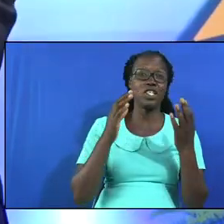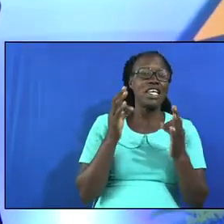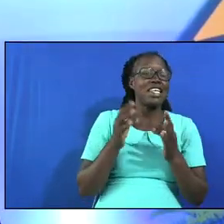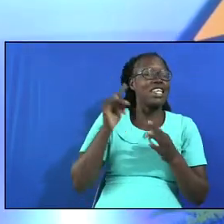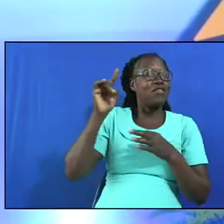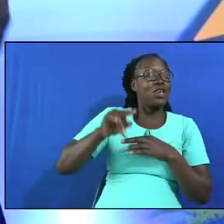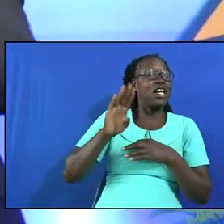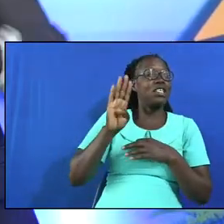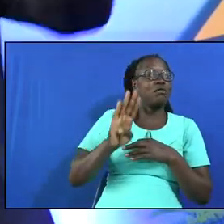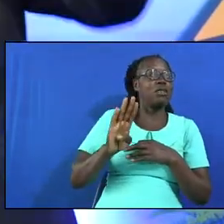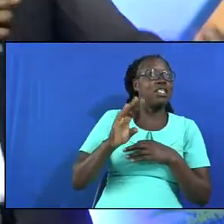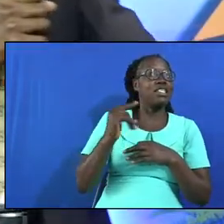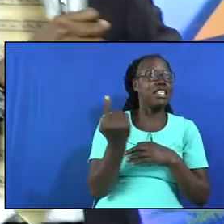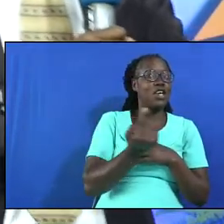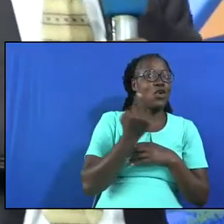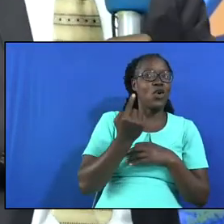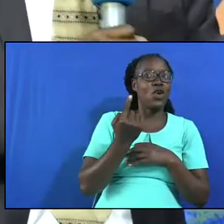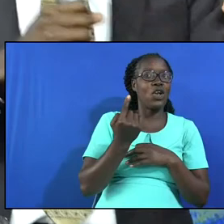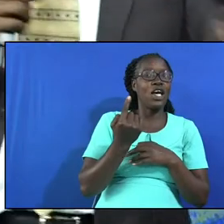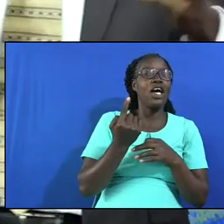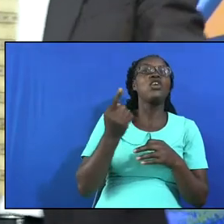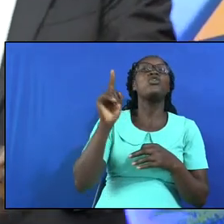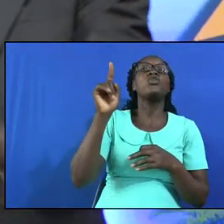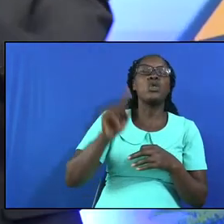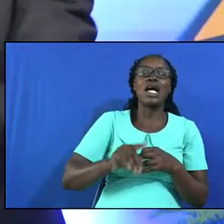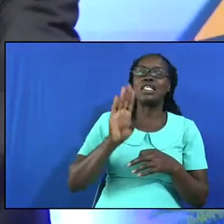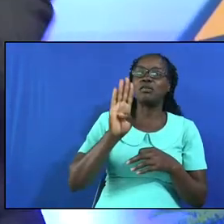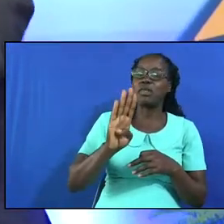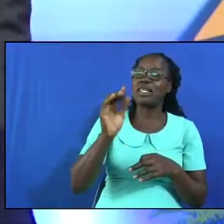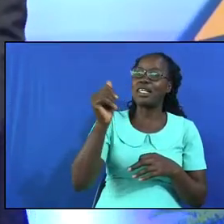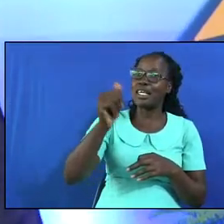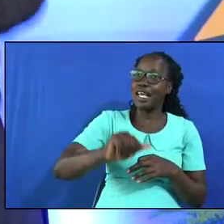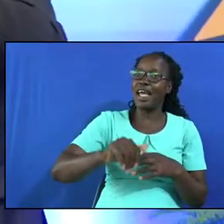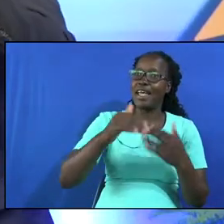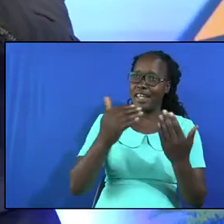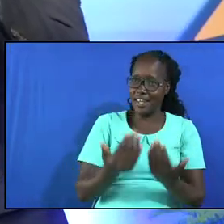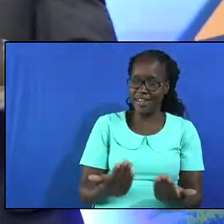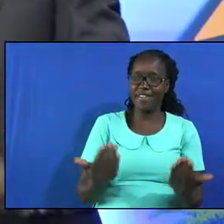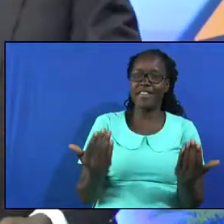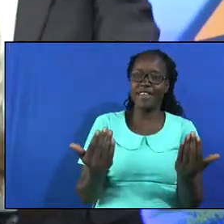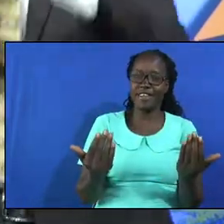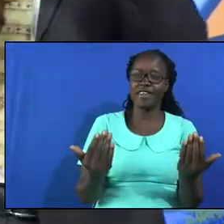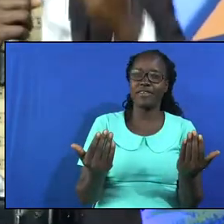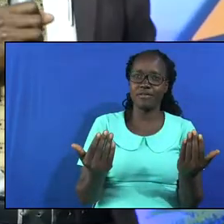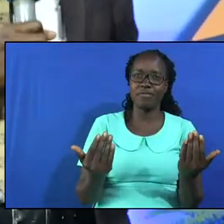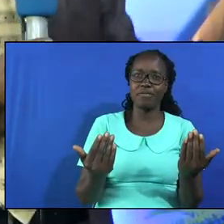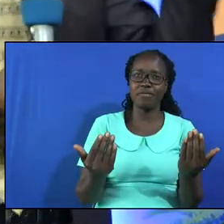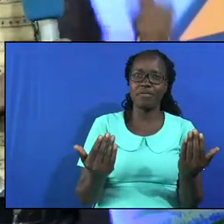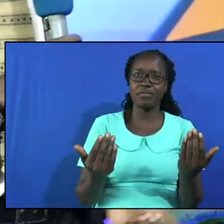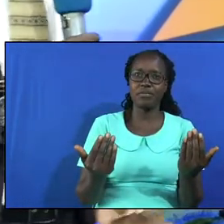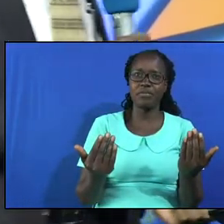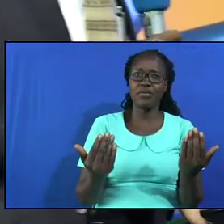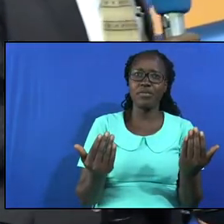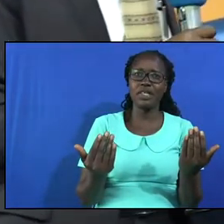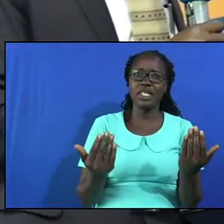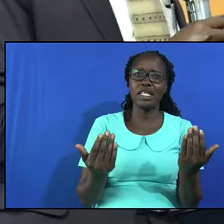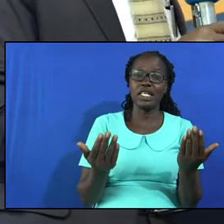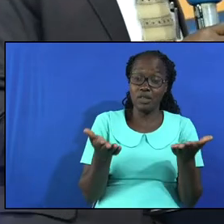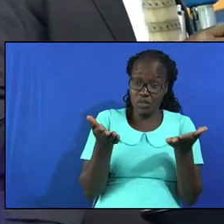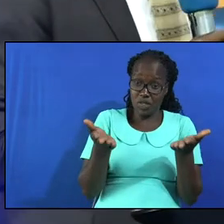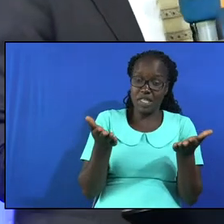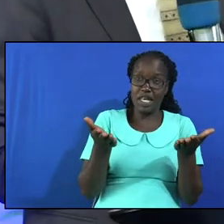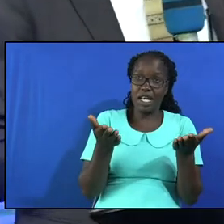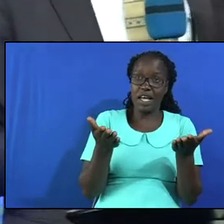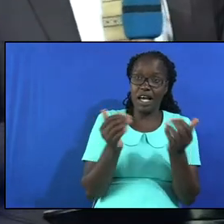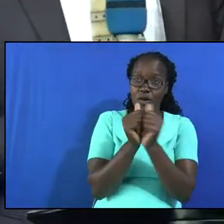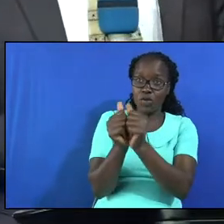you can't be single, you can't be what? Anything. That's where we are, friends.